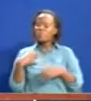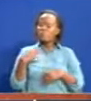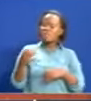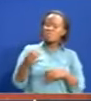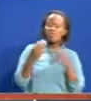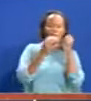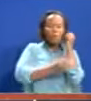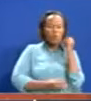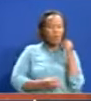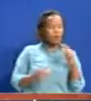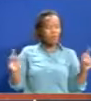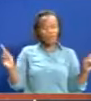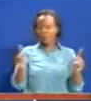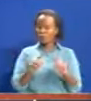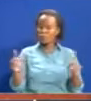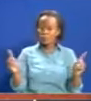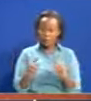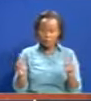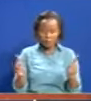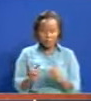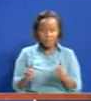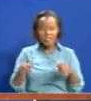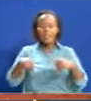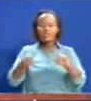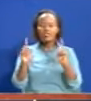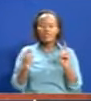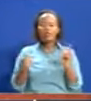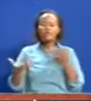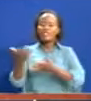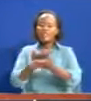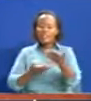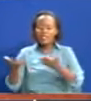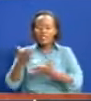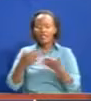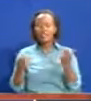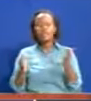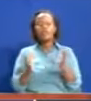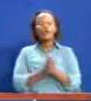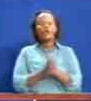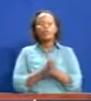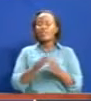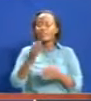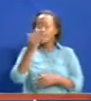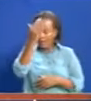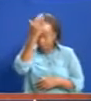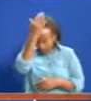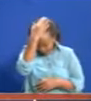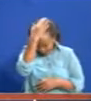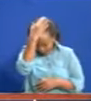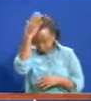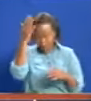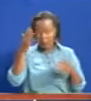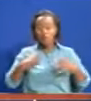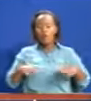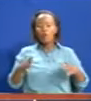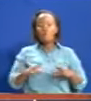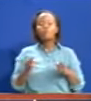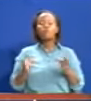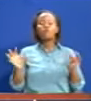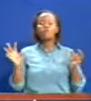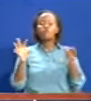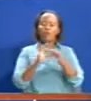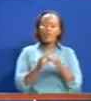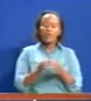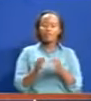had no class. He connected with the higher mighty. He connected with the lowest. He connected